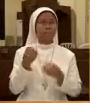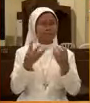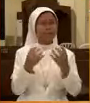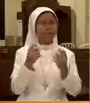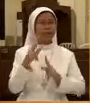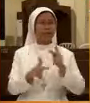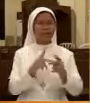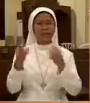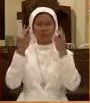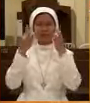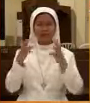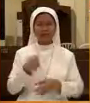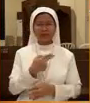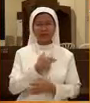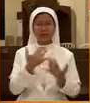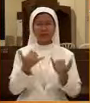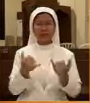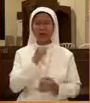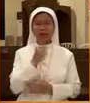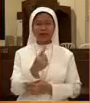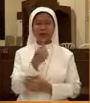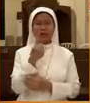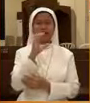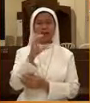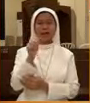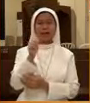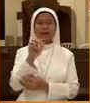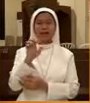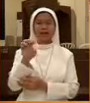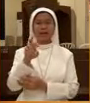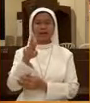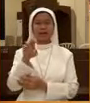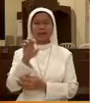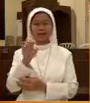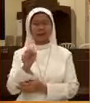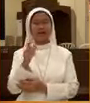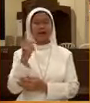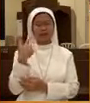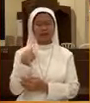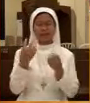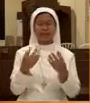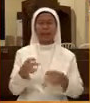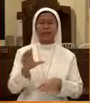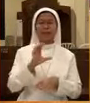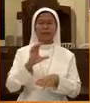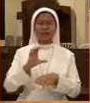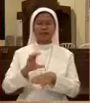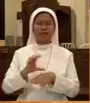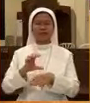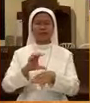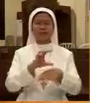now, not just in Cáceres, but in so many dioceses, no? And